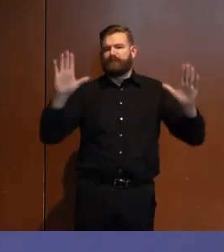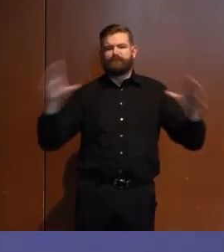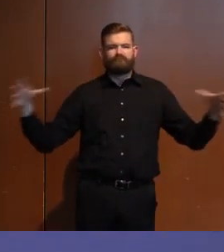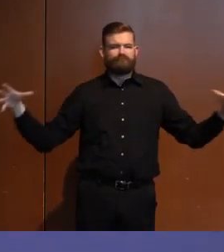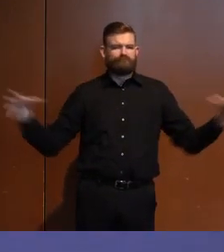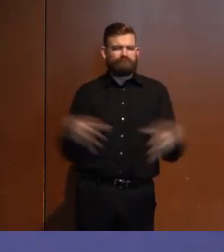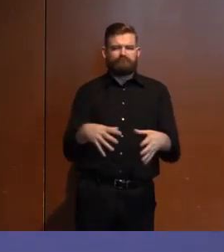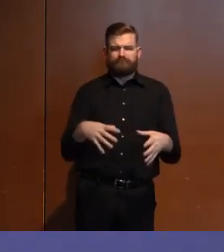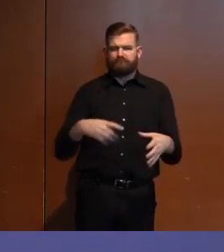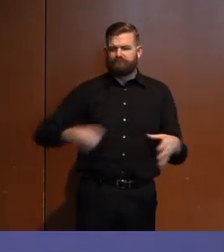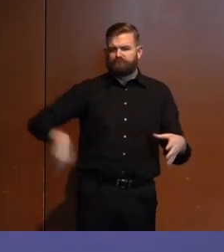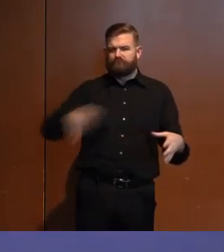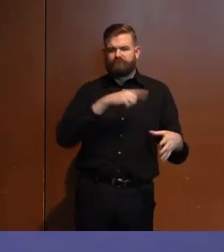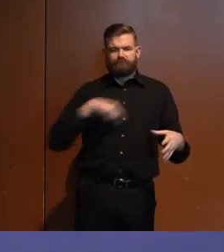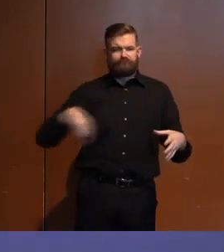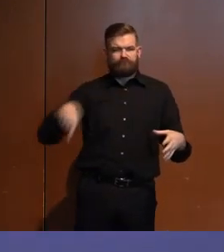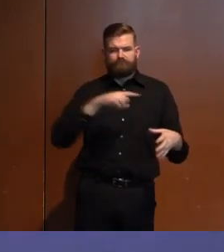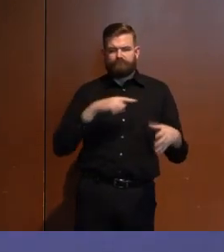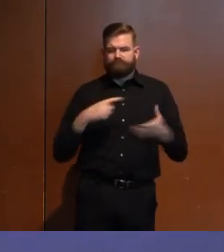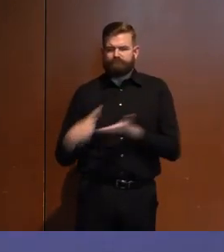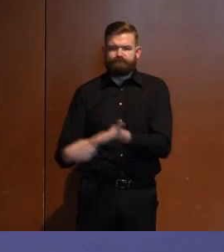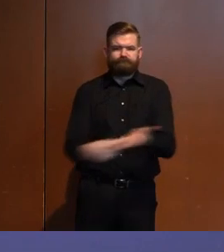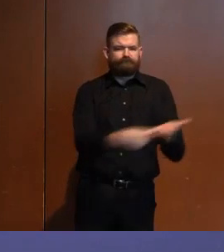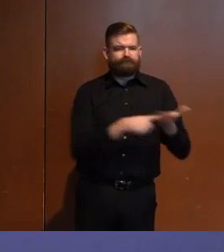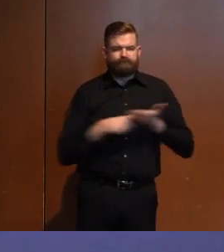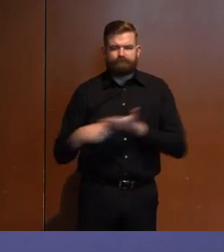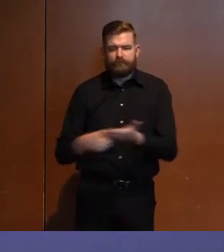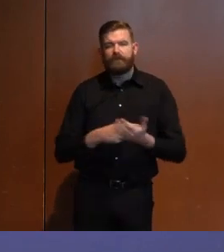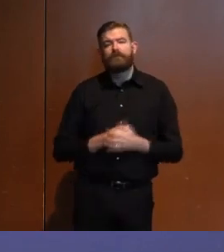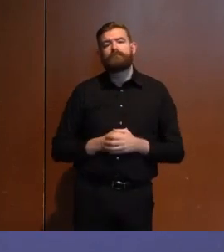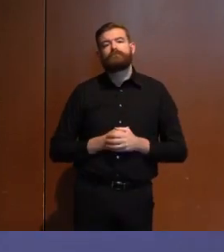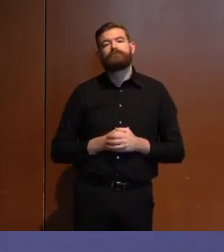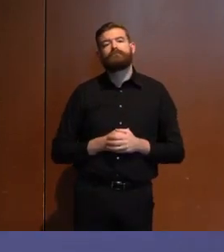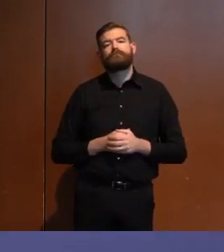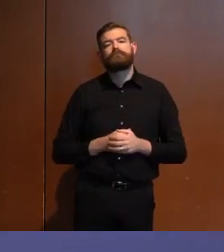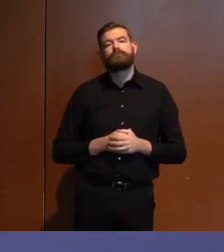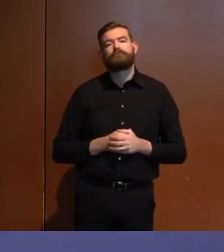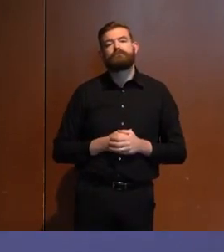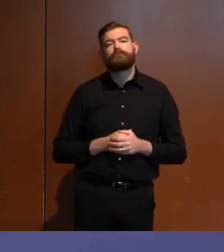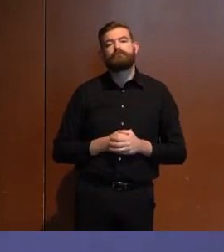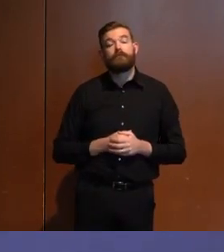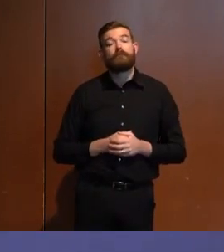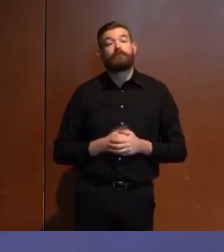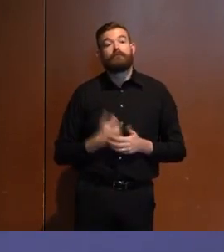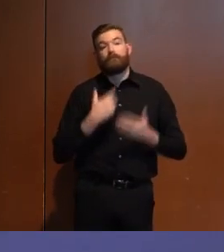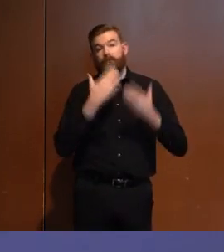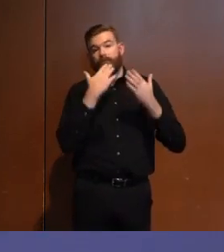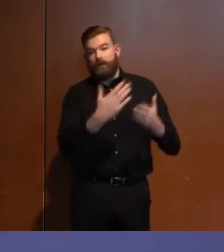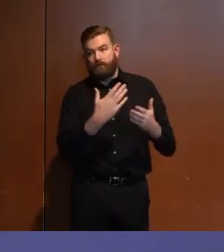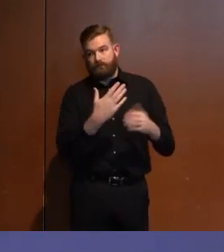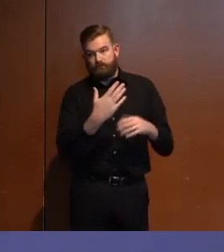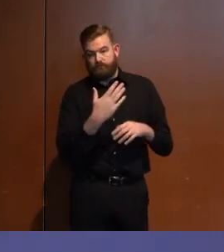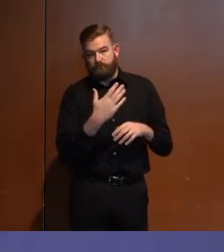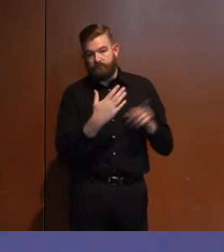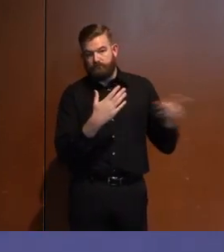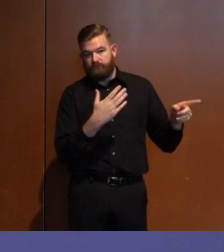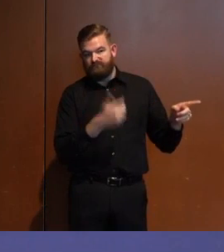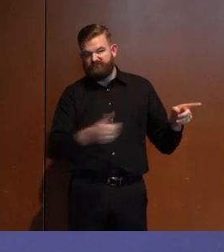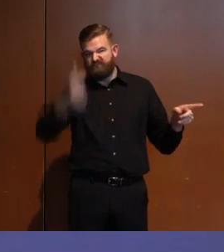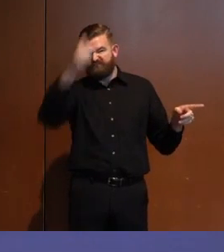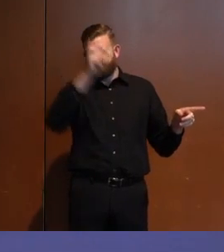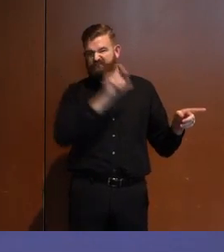So to each and every one of you, I want to thank Pat in particular, because it's under your aegis. It's a big